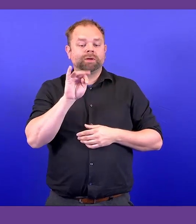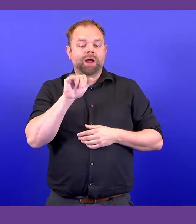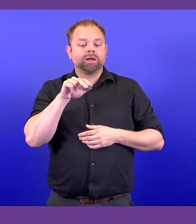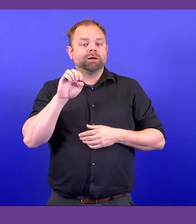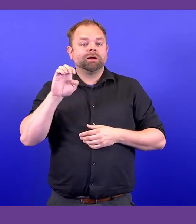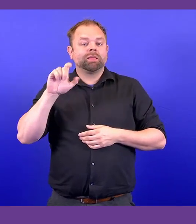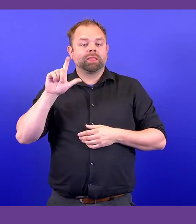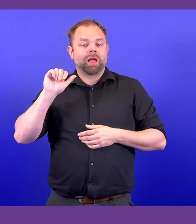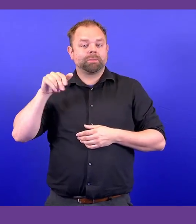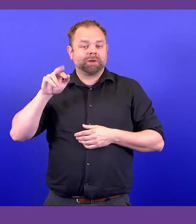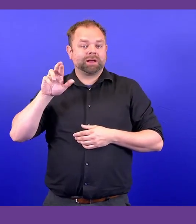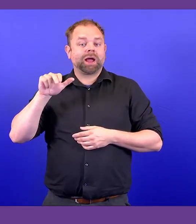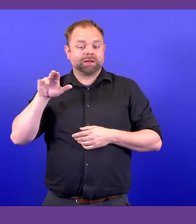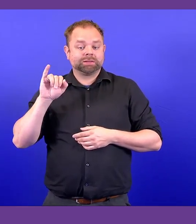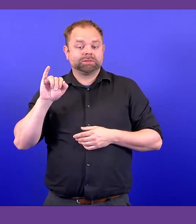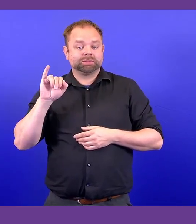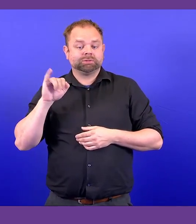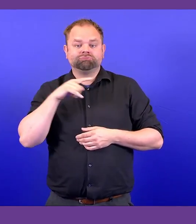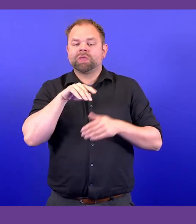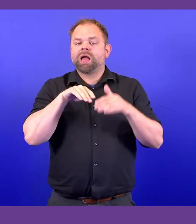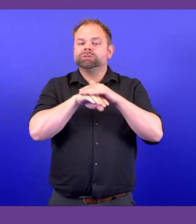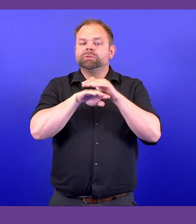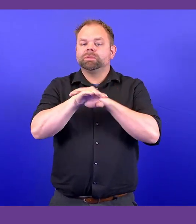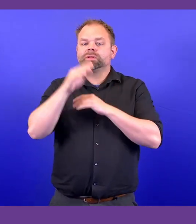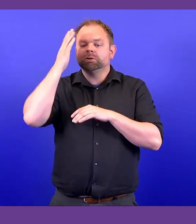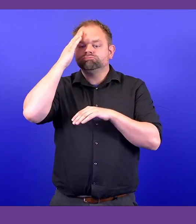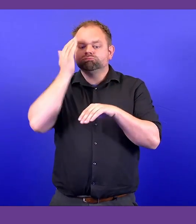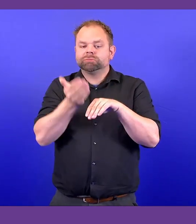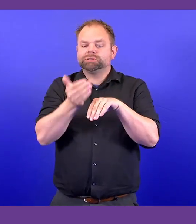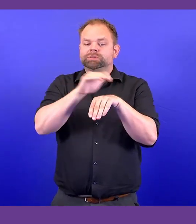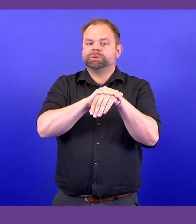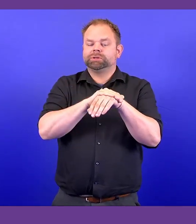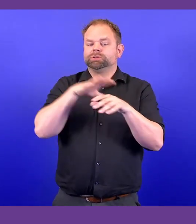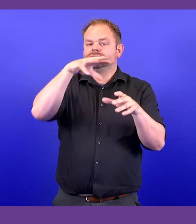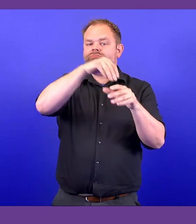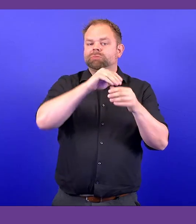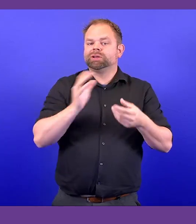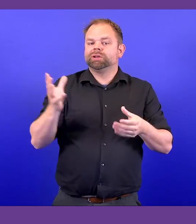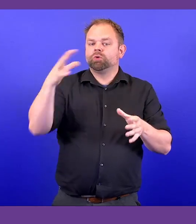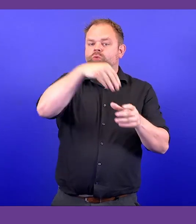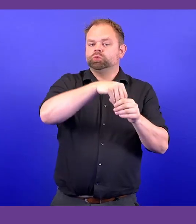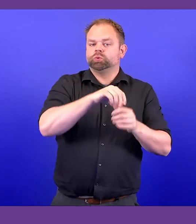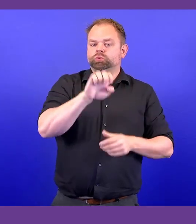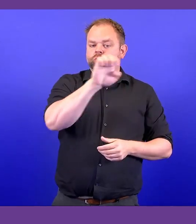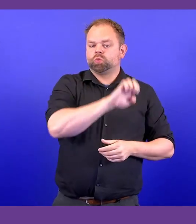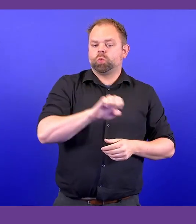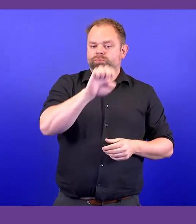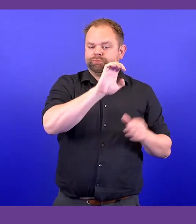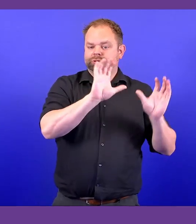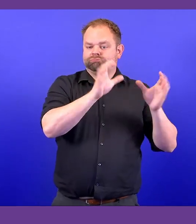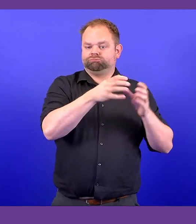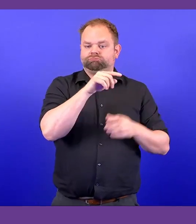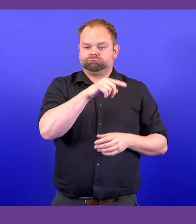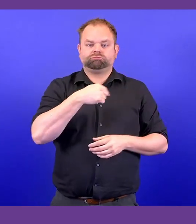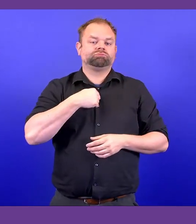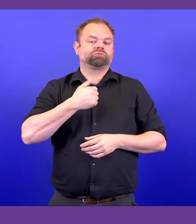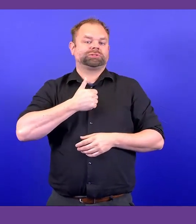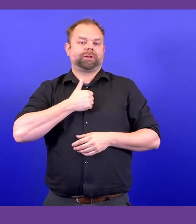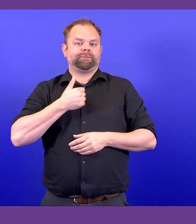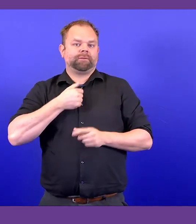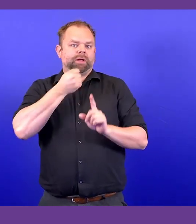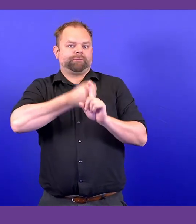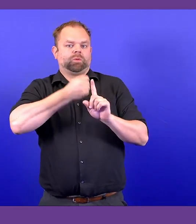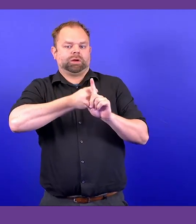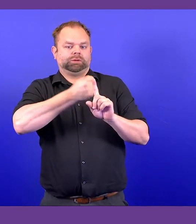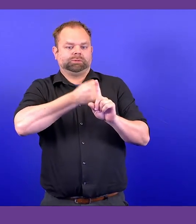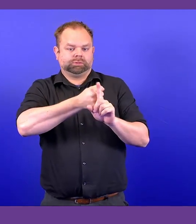At Inclusion Europe, we listen to 20 million people with intellectual disability and their families living in Europe.